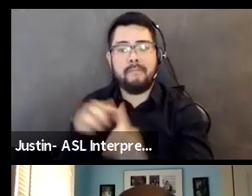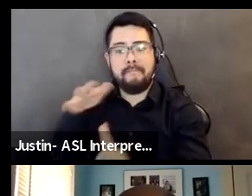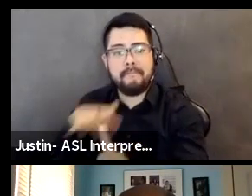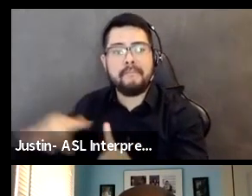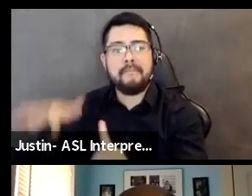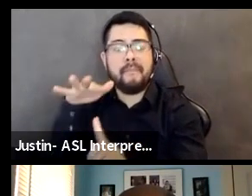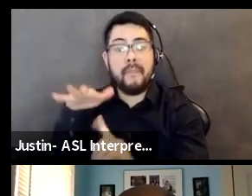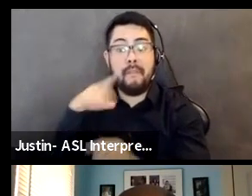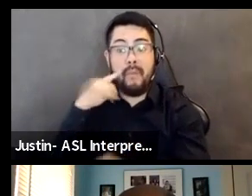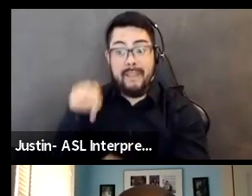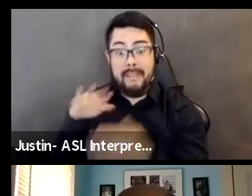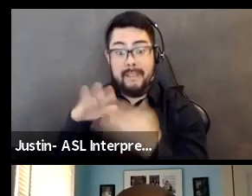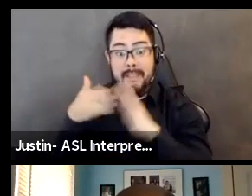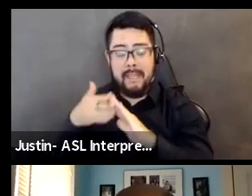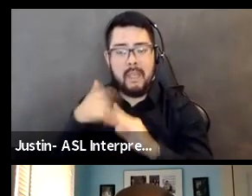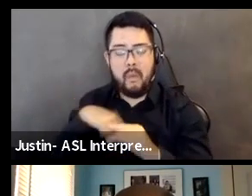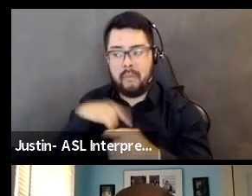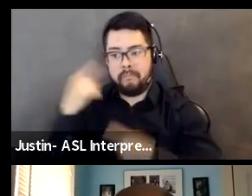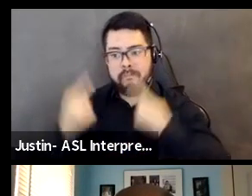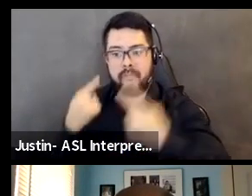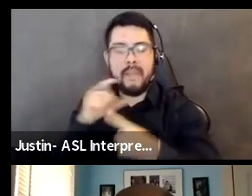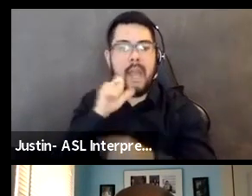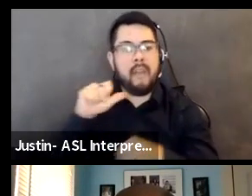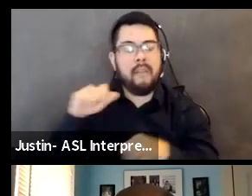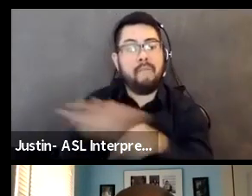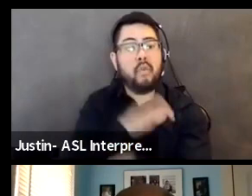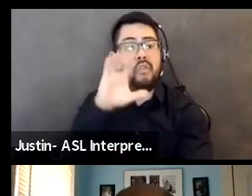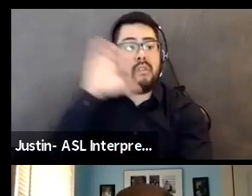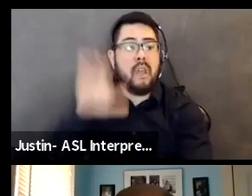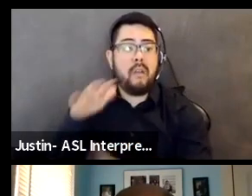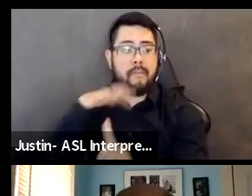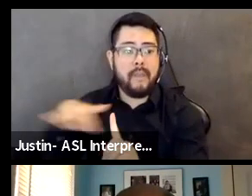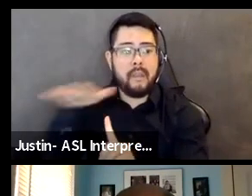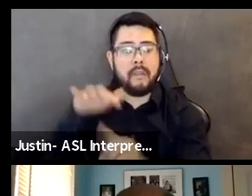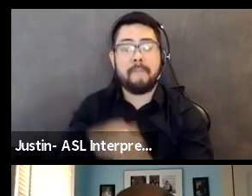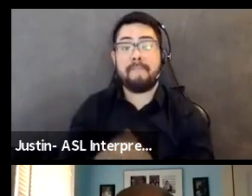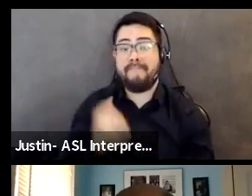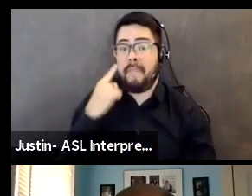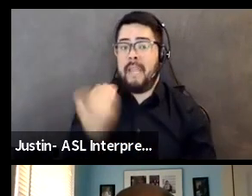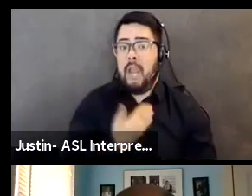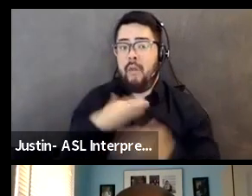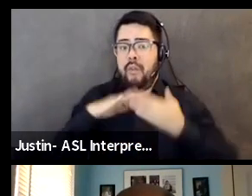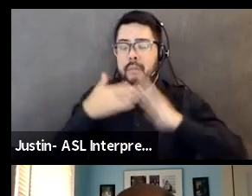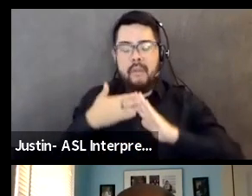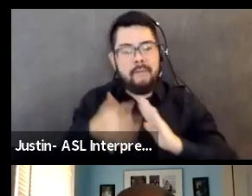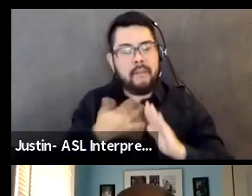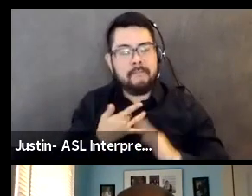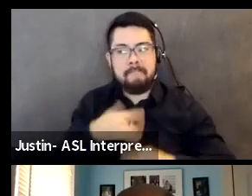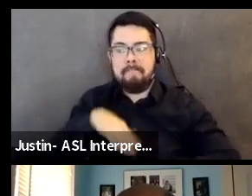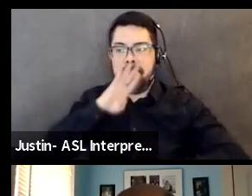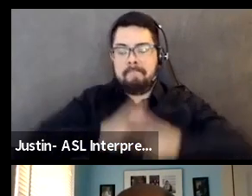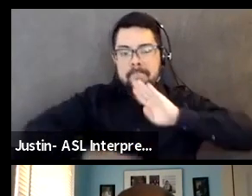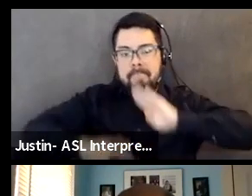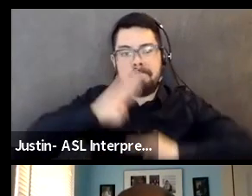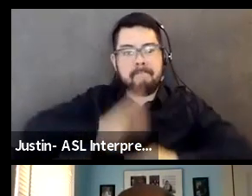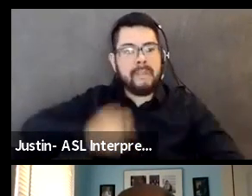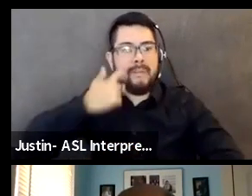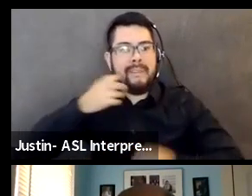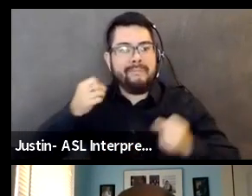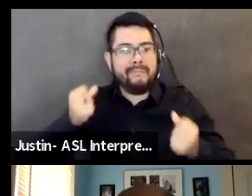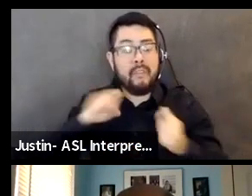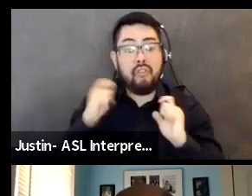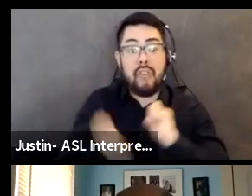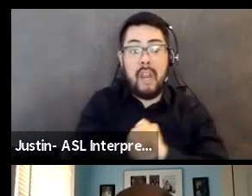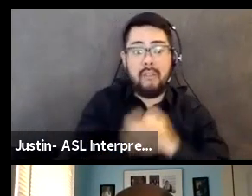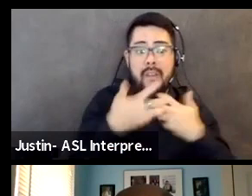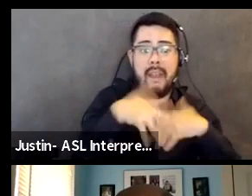the city can be considered instead of chicago as a whole our community is very frustrated with the sudden change from hybrid to